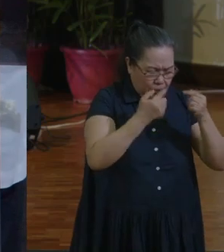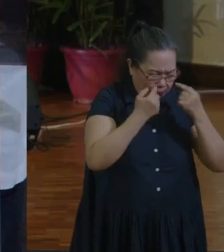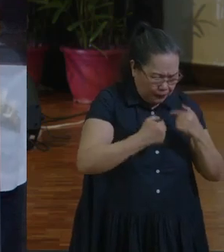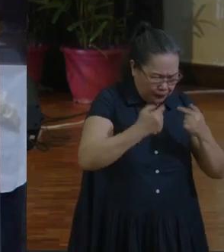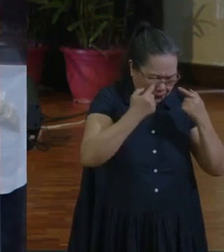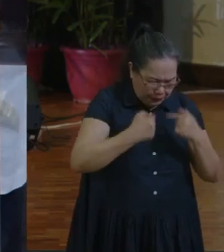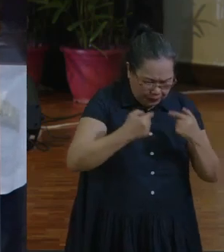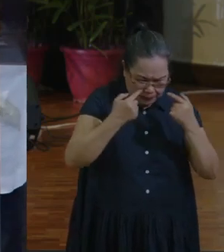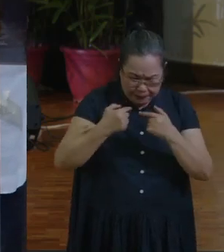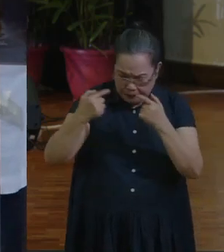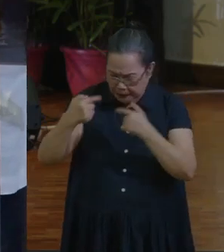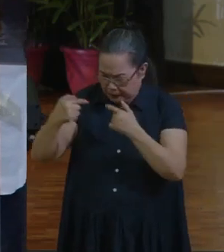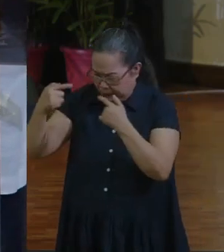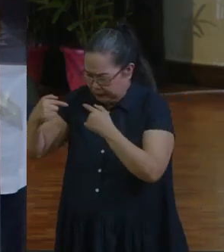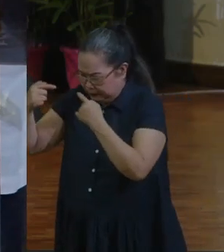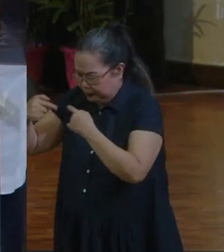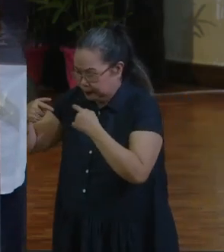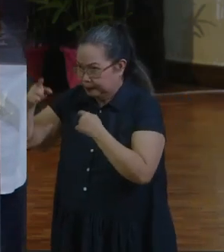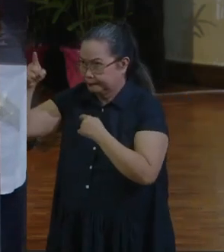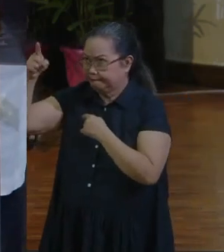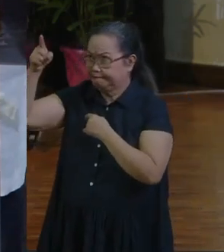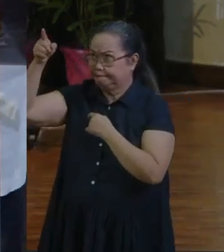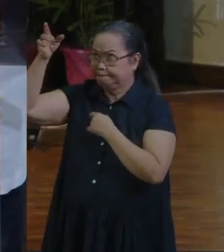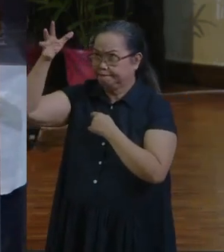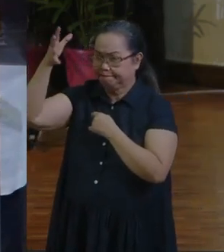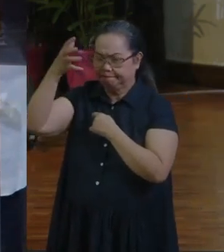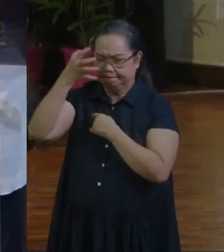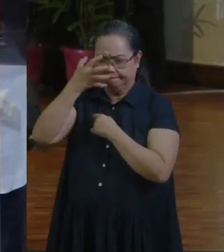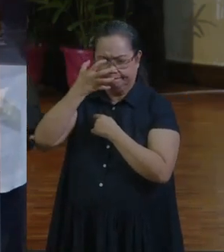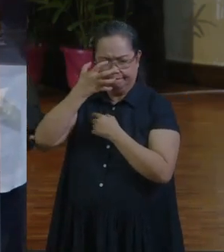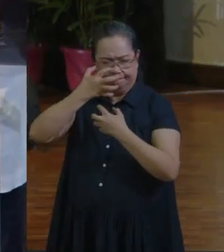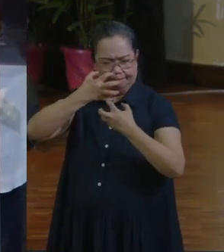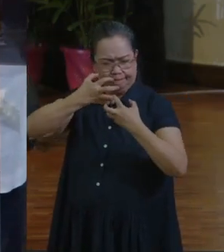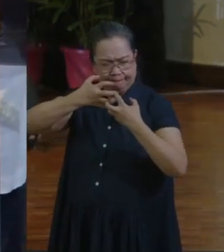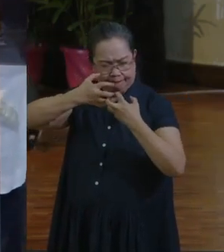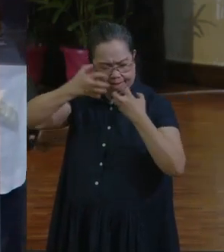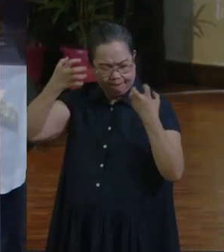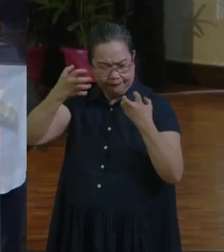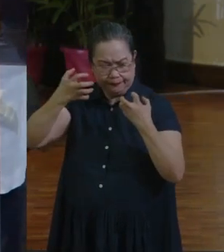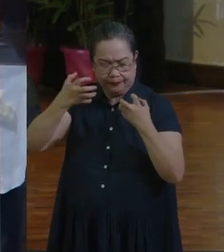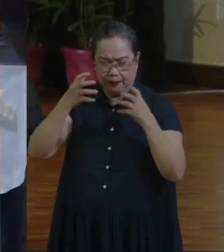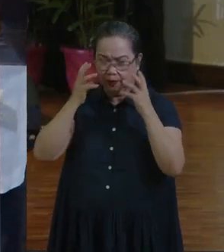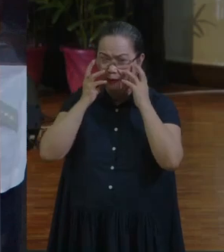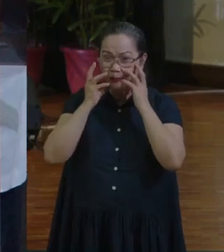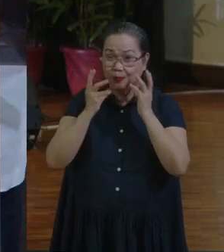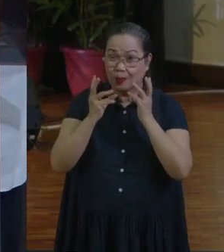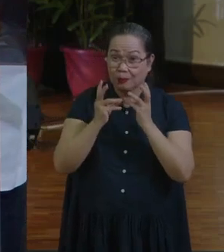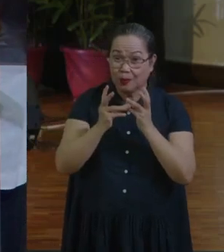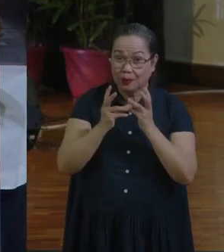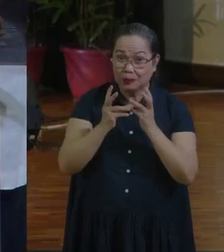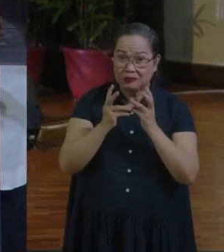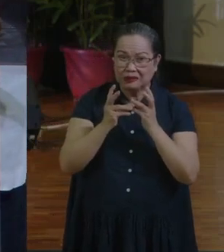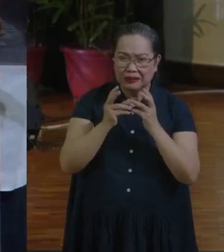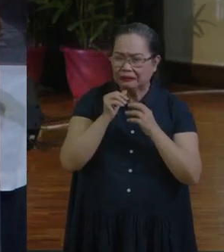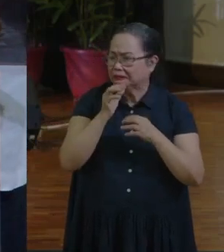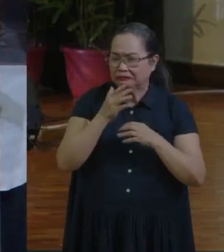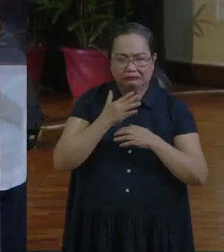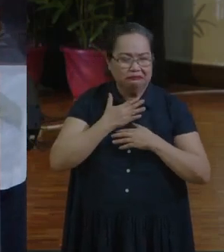the anger of the Lord blazed hotly, and Moses was